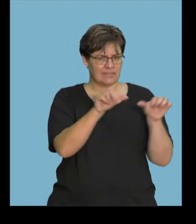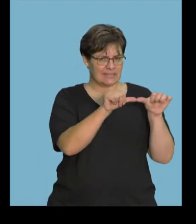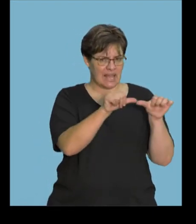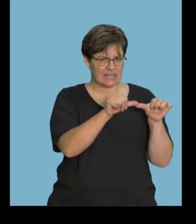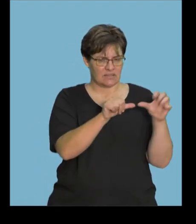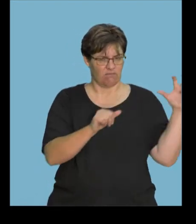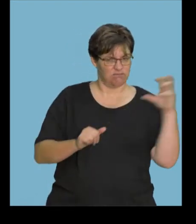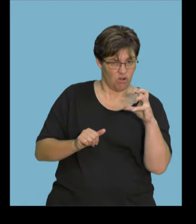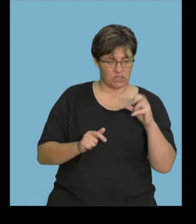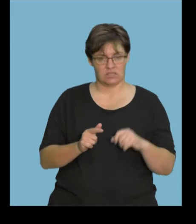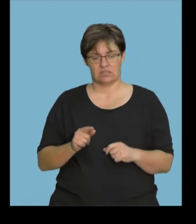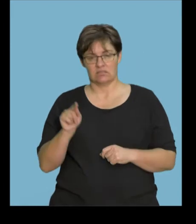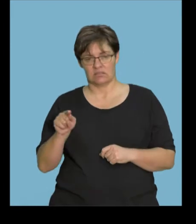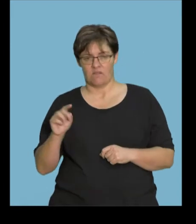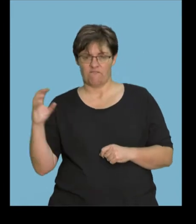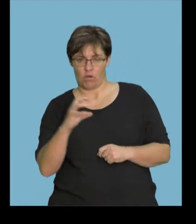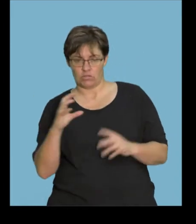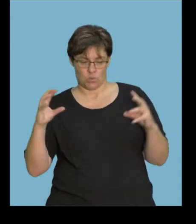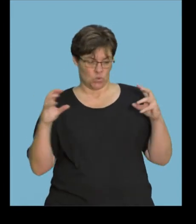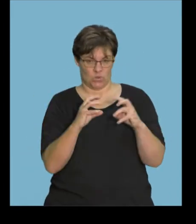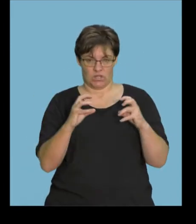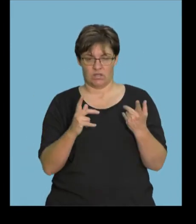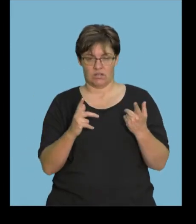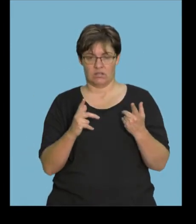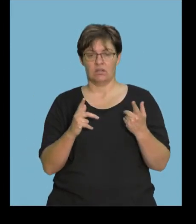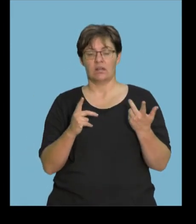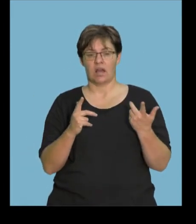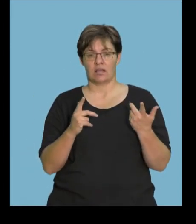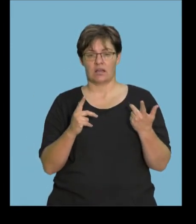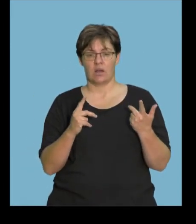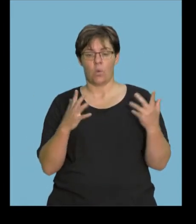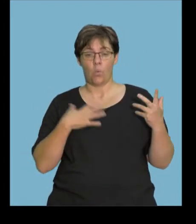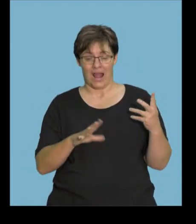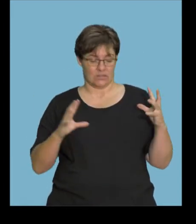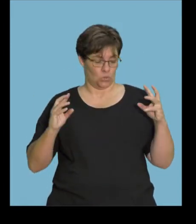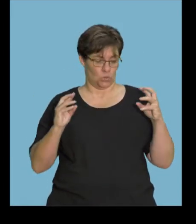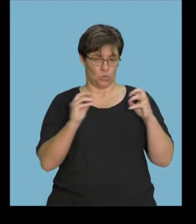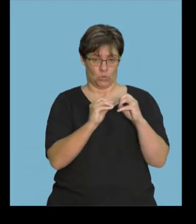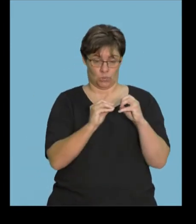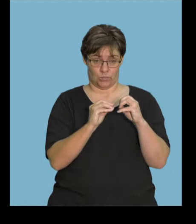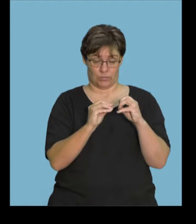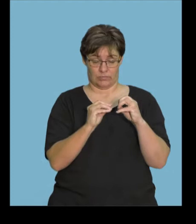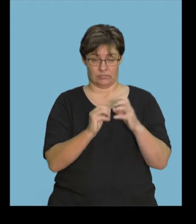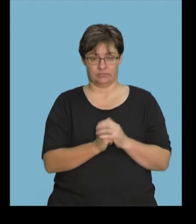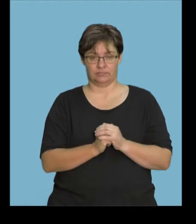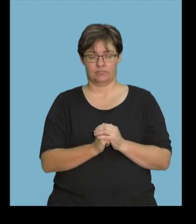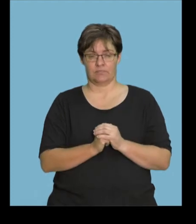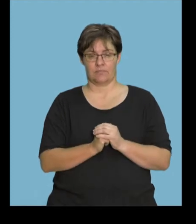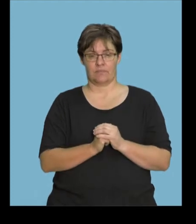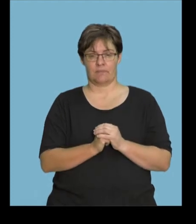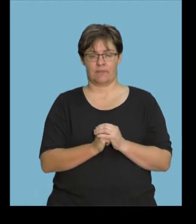of the force? The force in this case is a force of attraction, okay? It's a force of